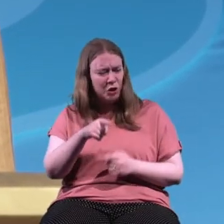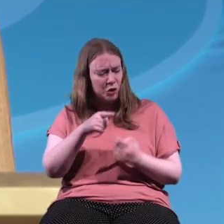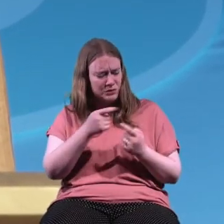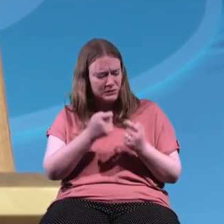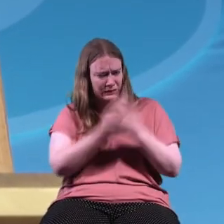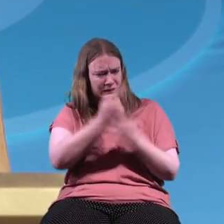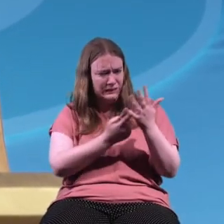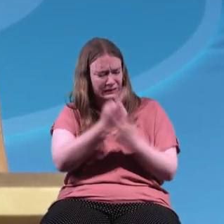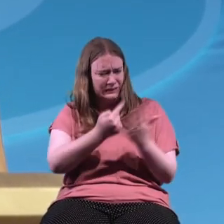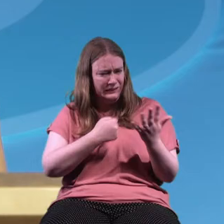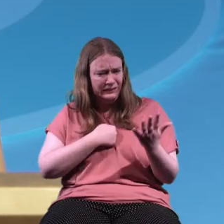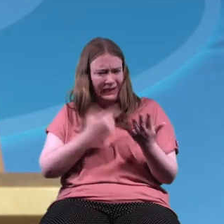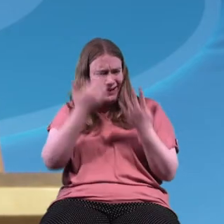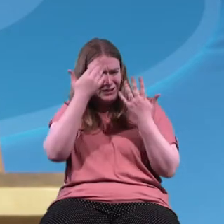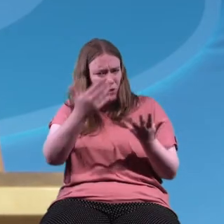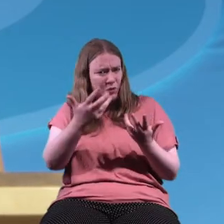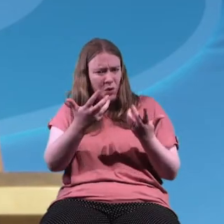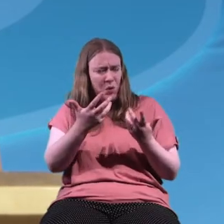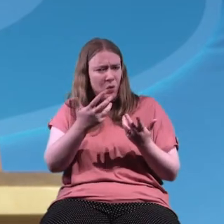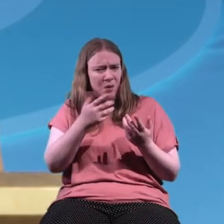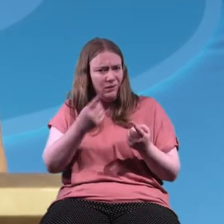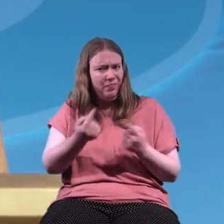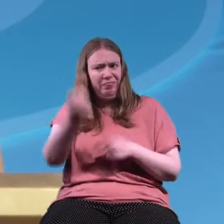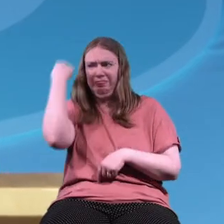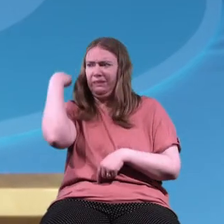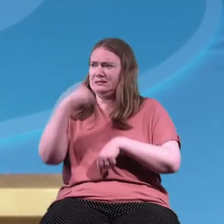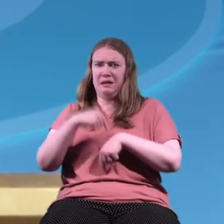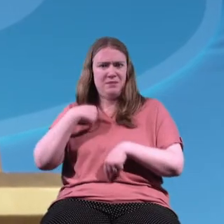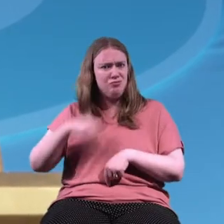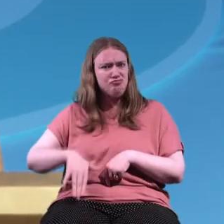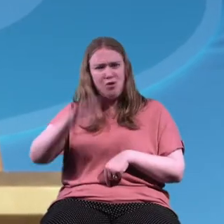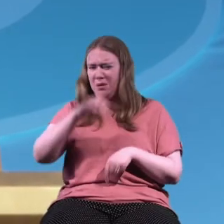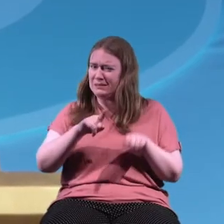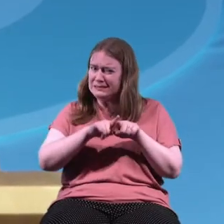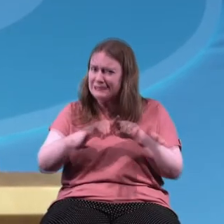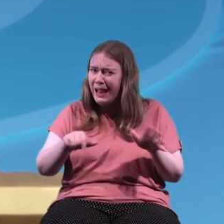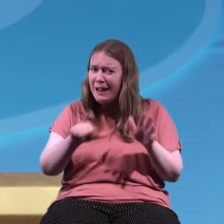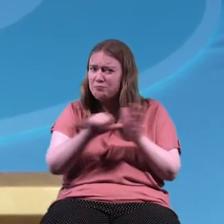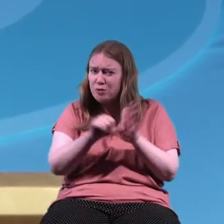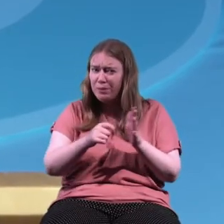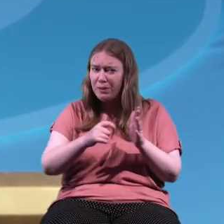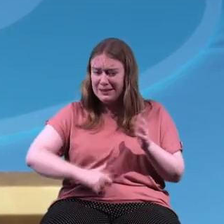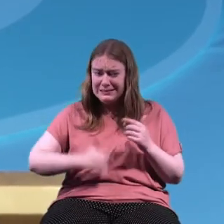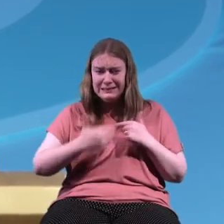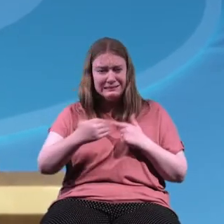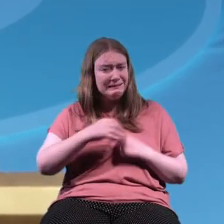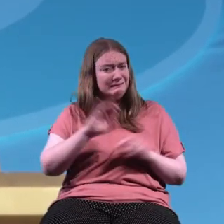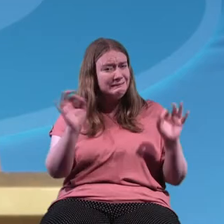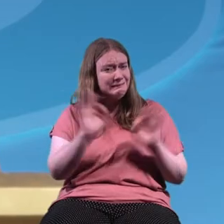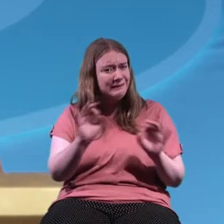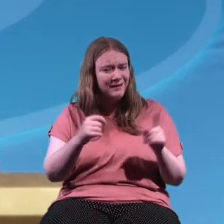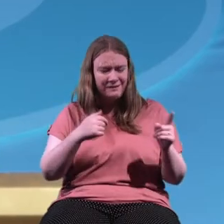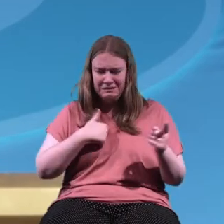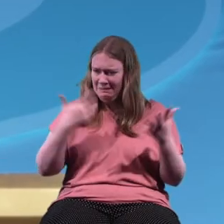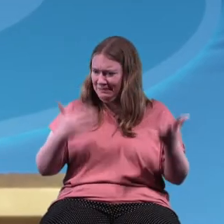daughter starts at secondary school, kind of going into that world of moral confusion.